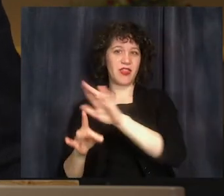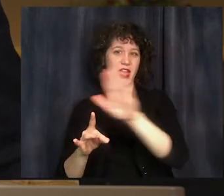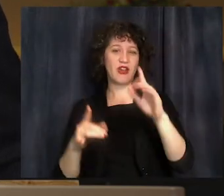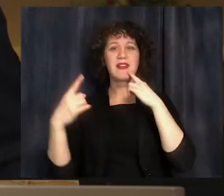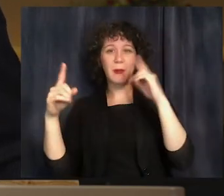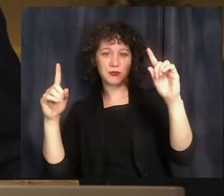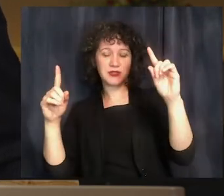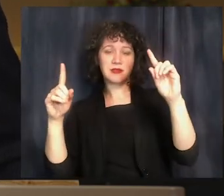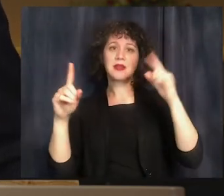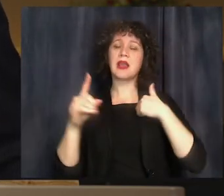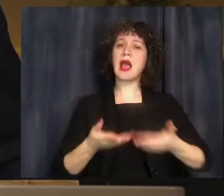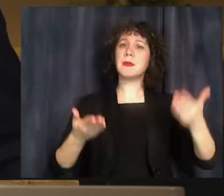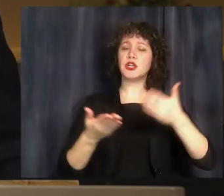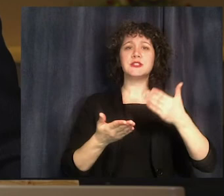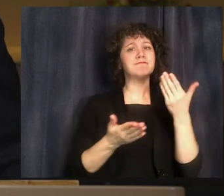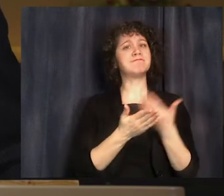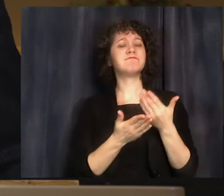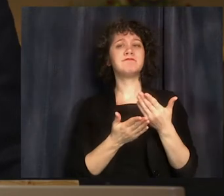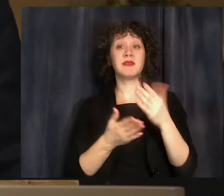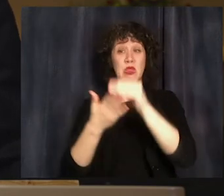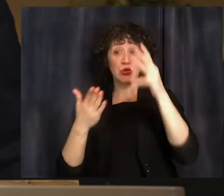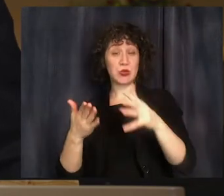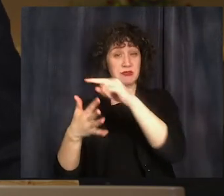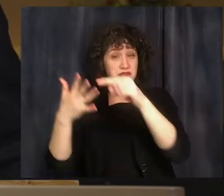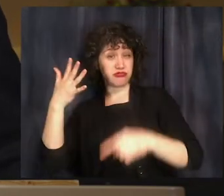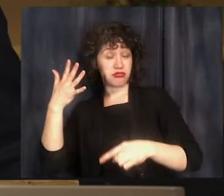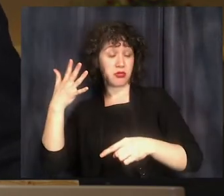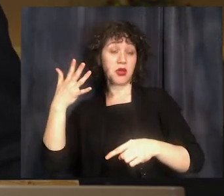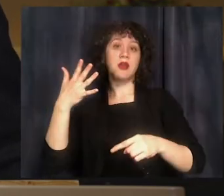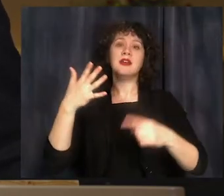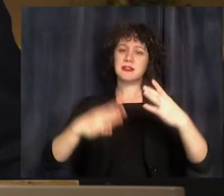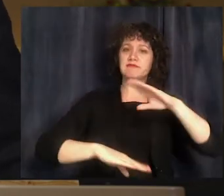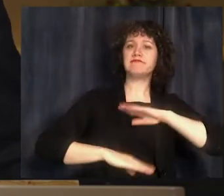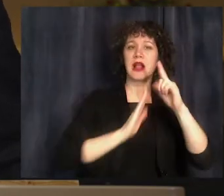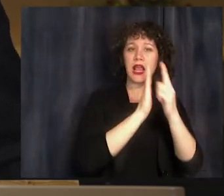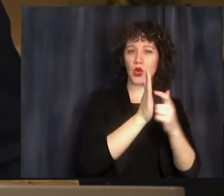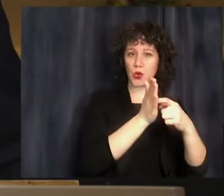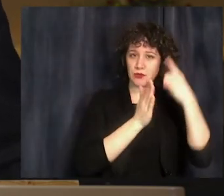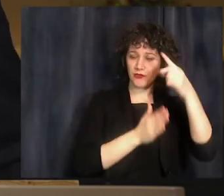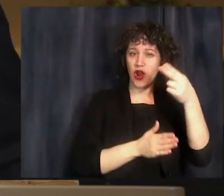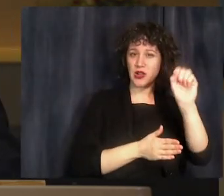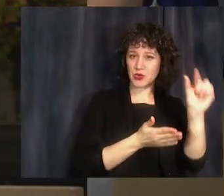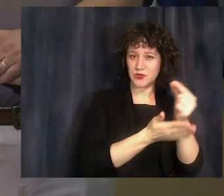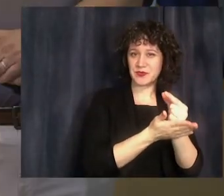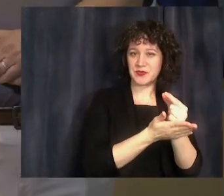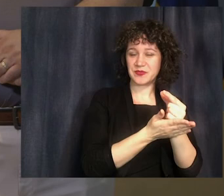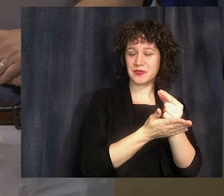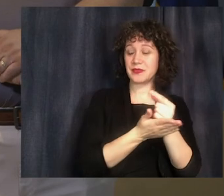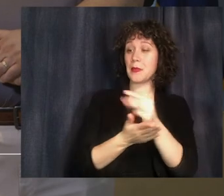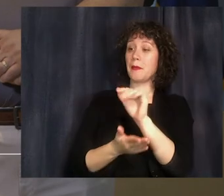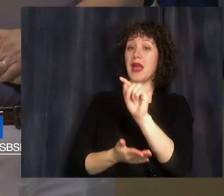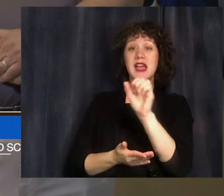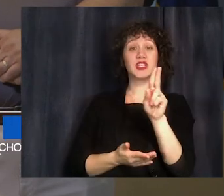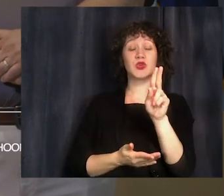here to testify that the students about to be presented before you have fulfilled the legal requirements for high school graduation. Matsu